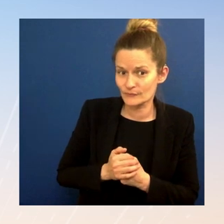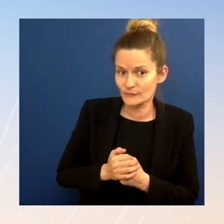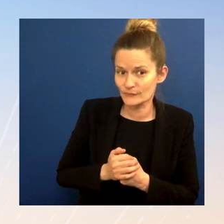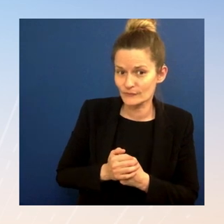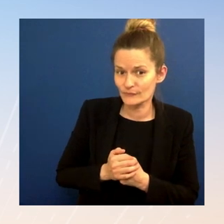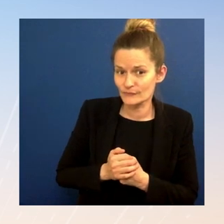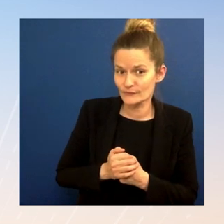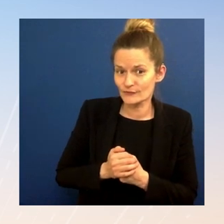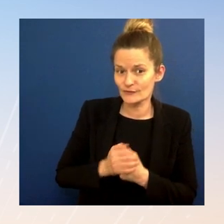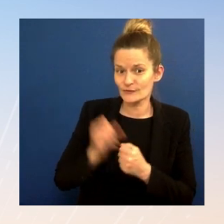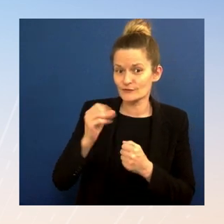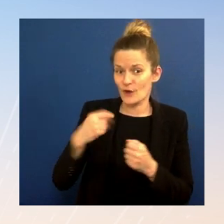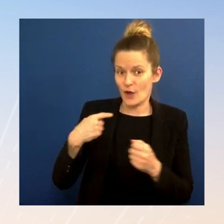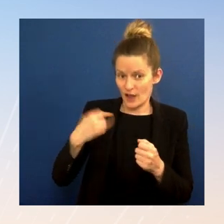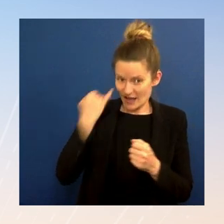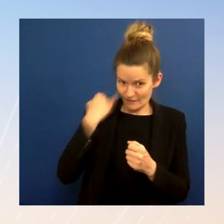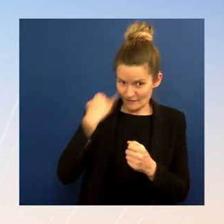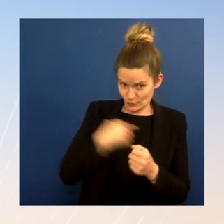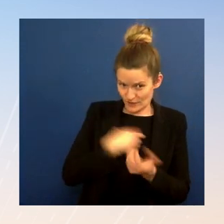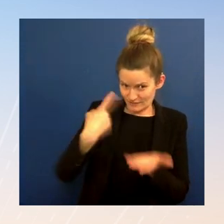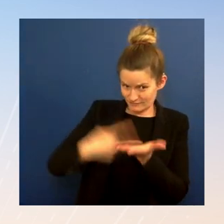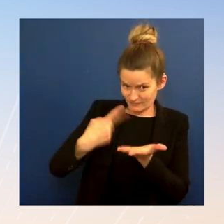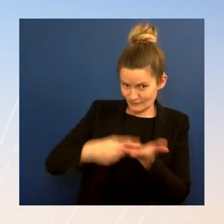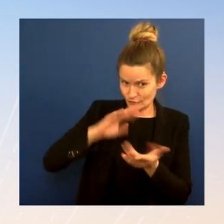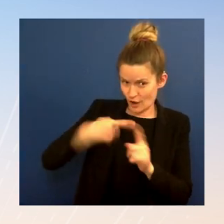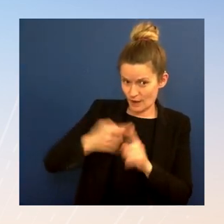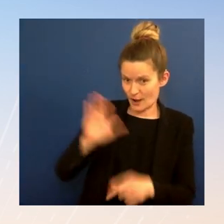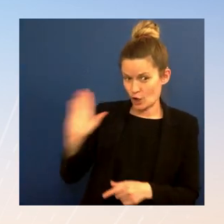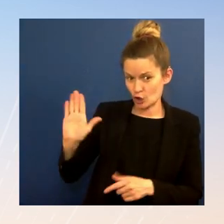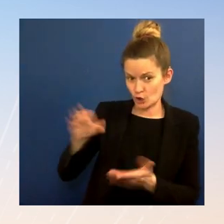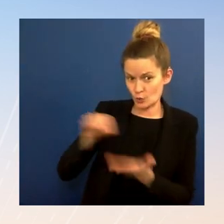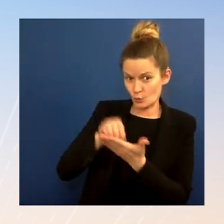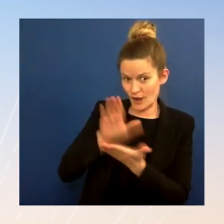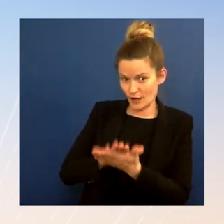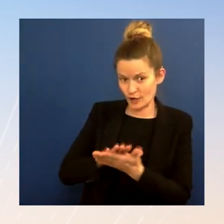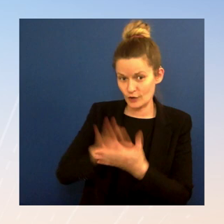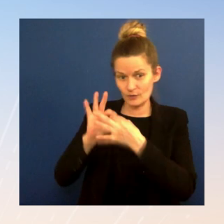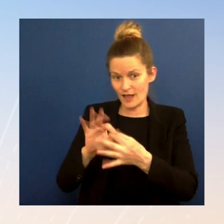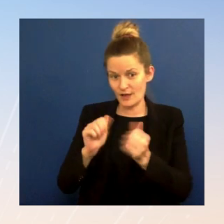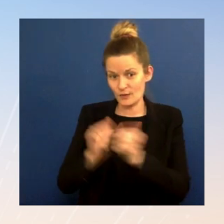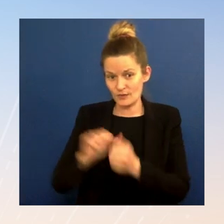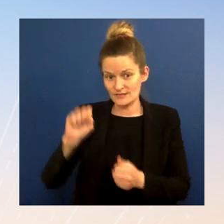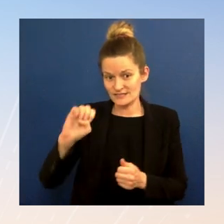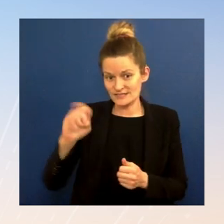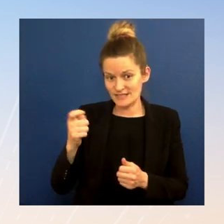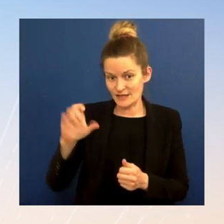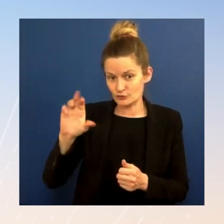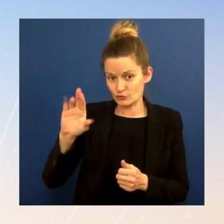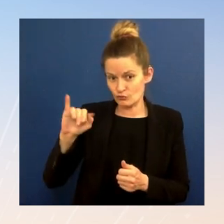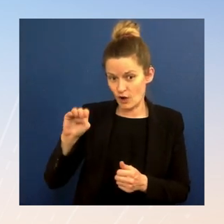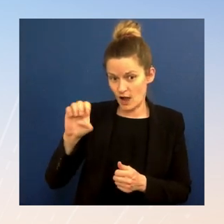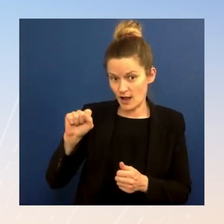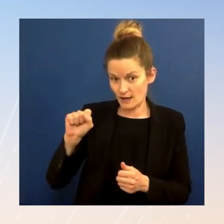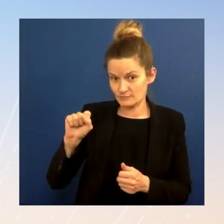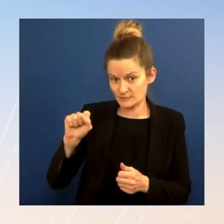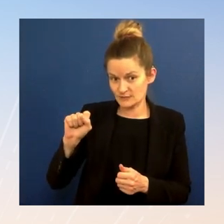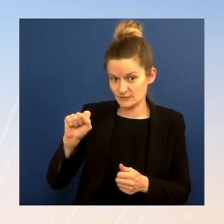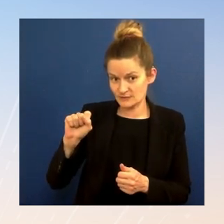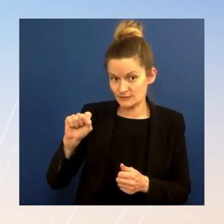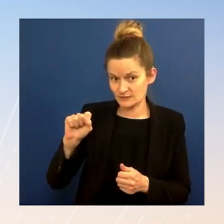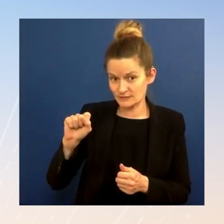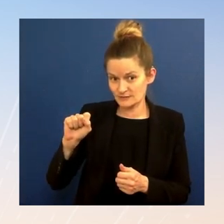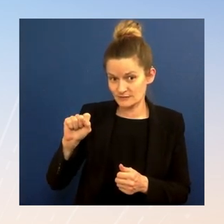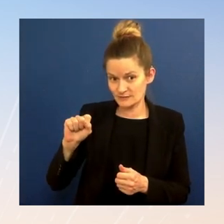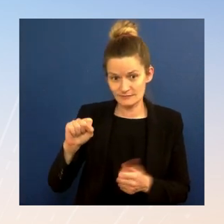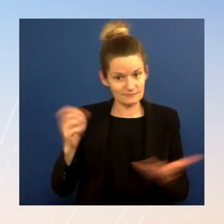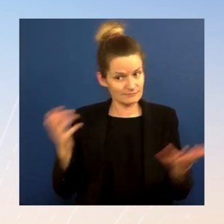let me just take the opportunity to clear that up. Not that most people have confusion about it, but in the vast majority of cases involving